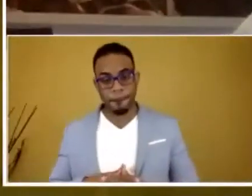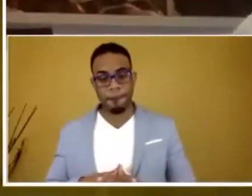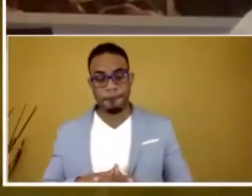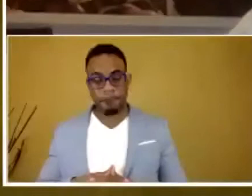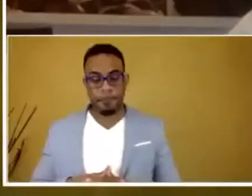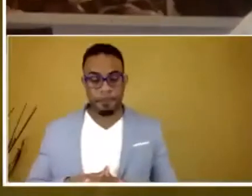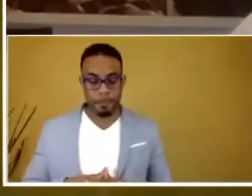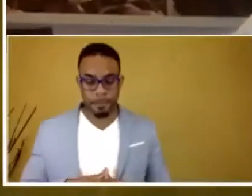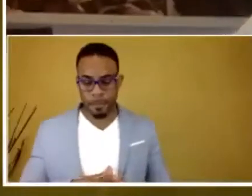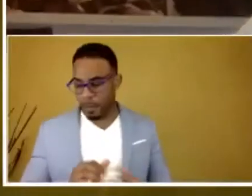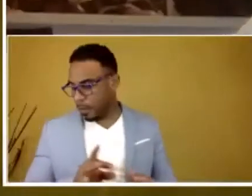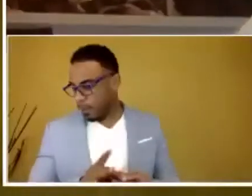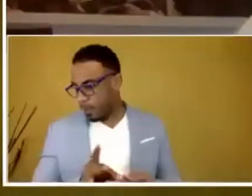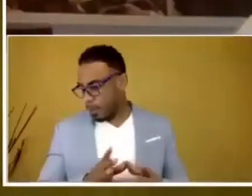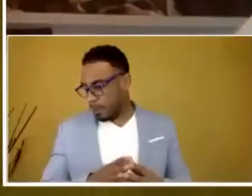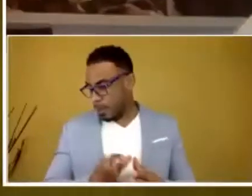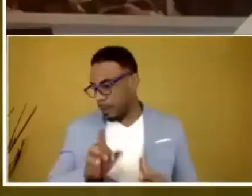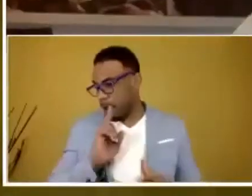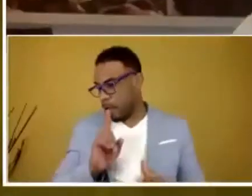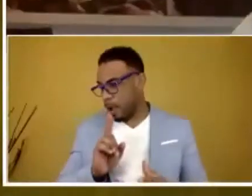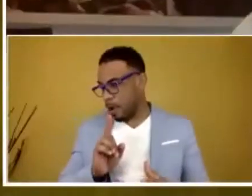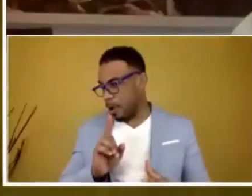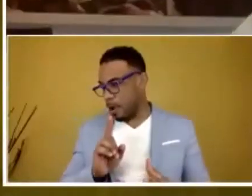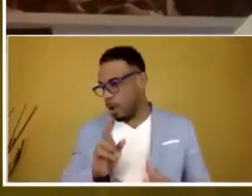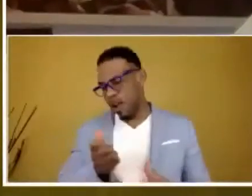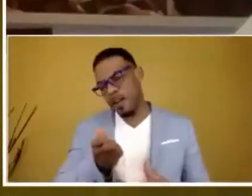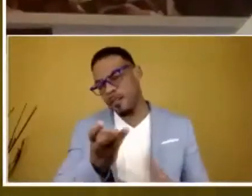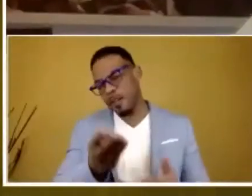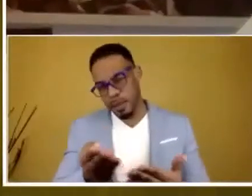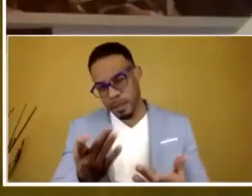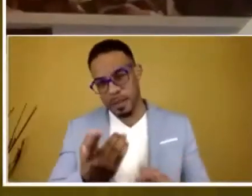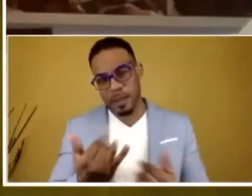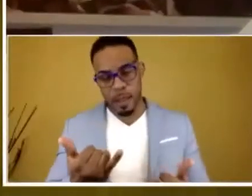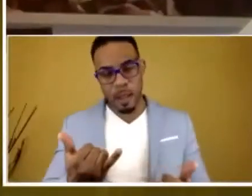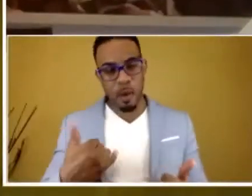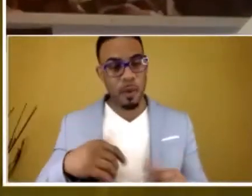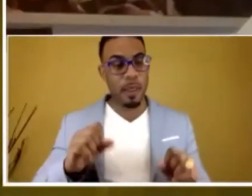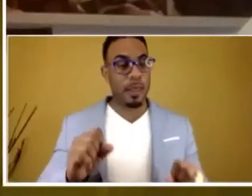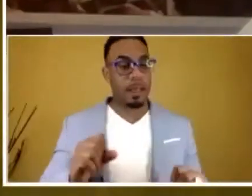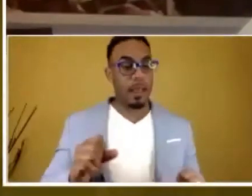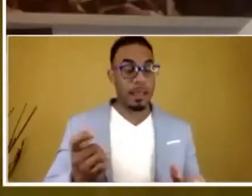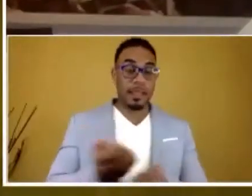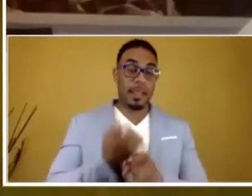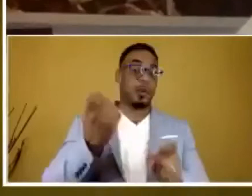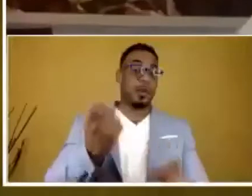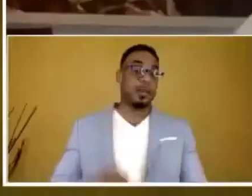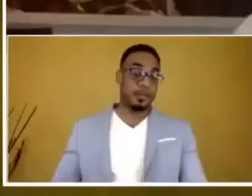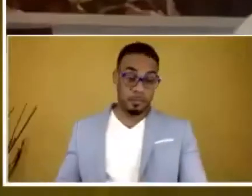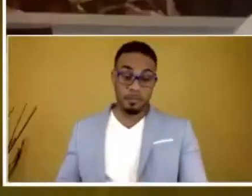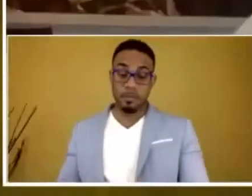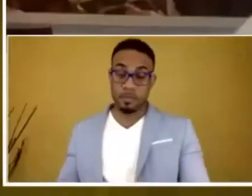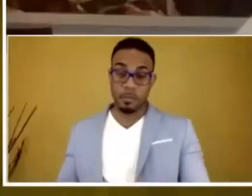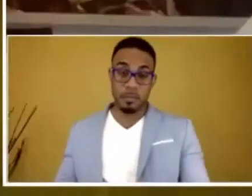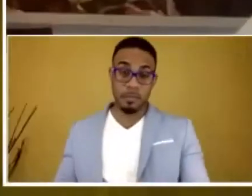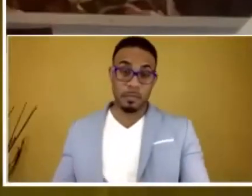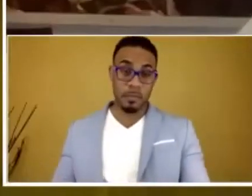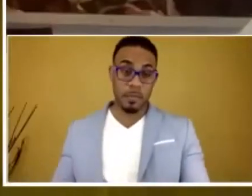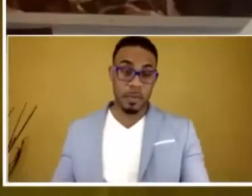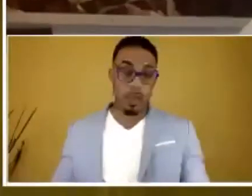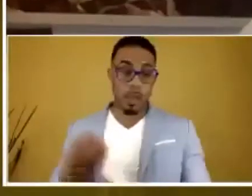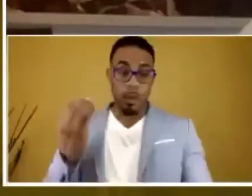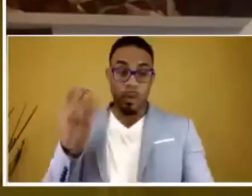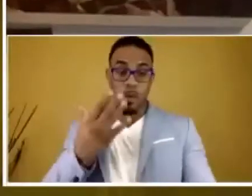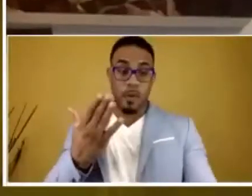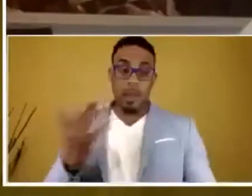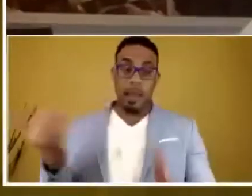Let me say that there are a few things right now that we can celebrate. It was remarkable last week, and